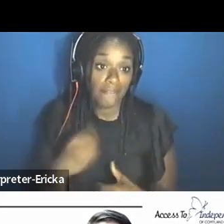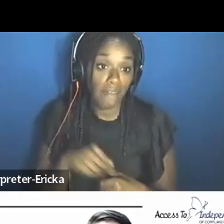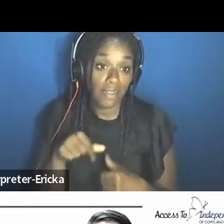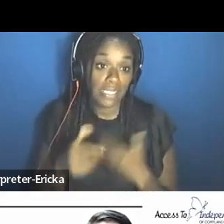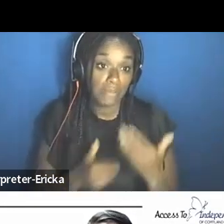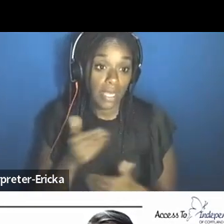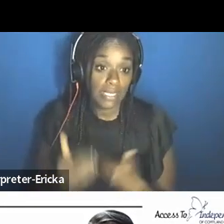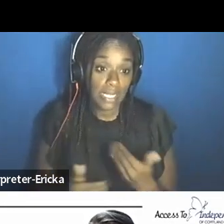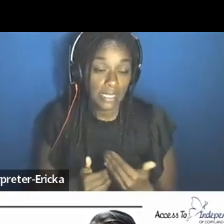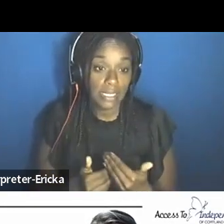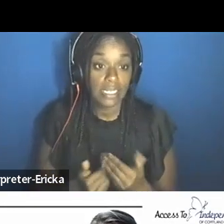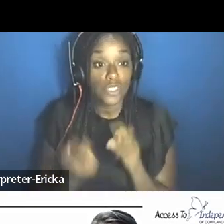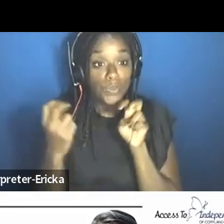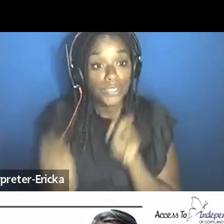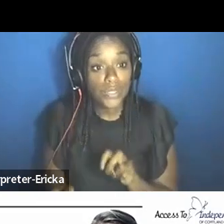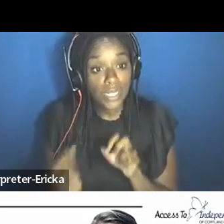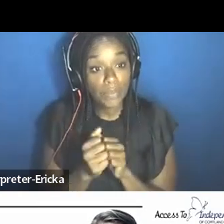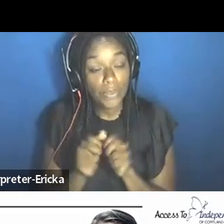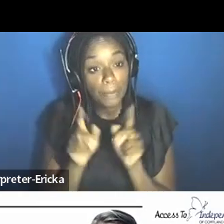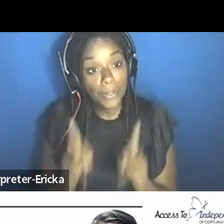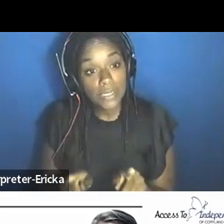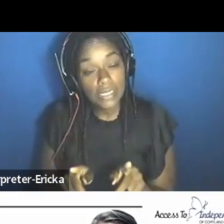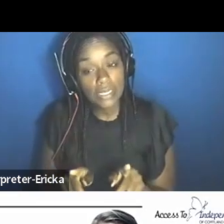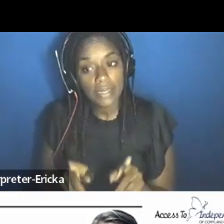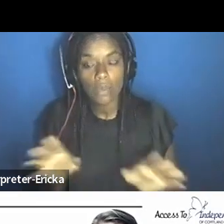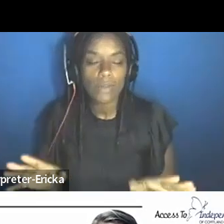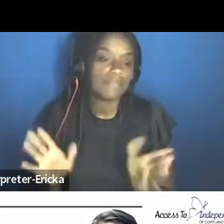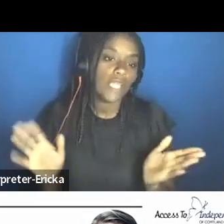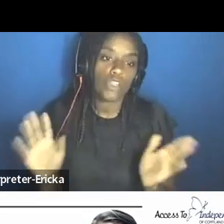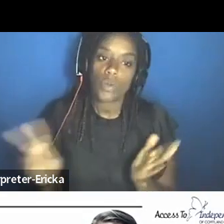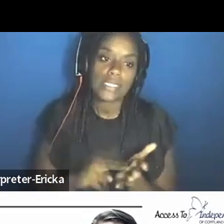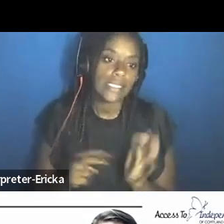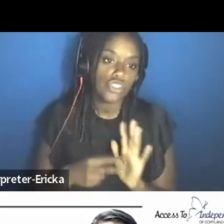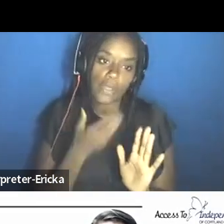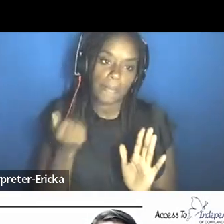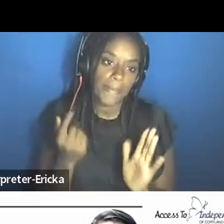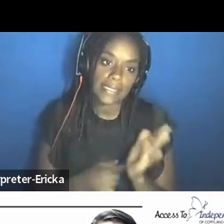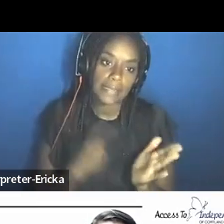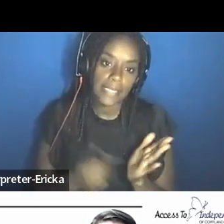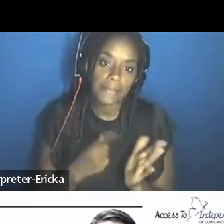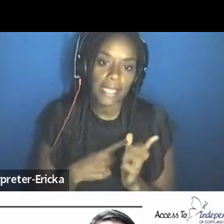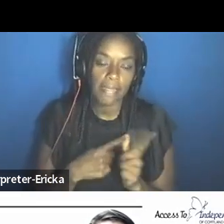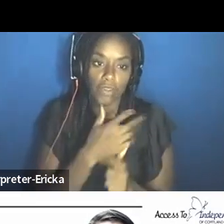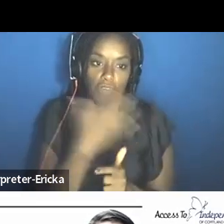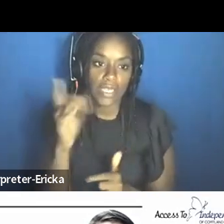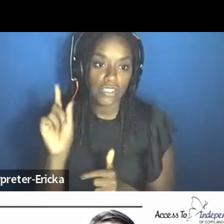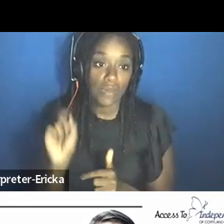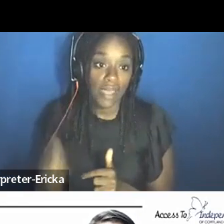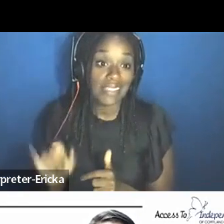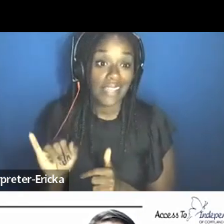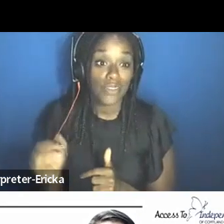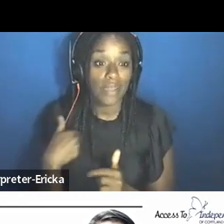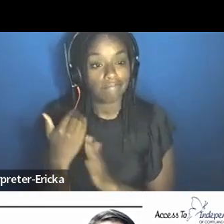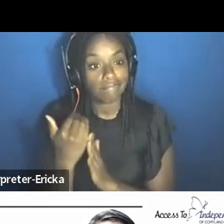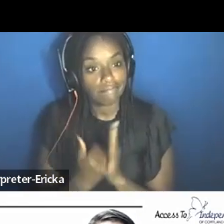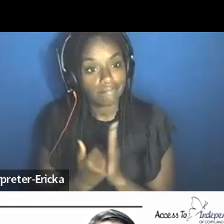you're sitting with someone, sometimes you have all the best intentions in the world and then you forget to ask them something. If you have a list of things are